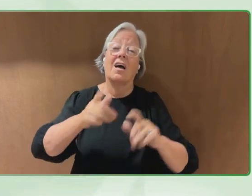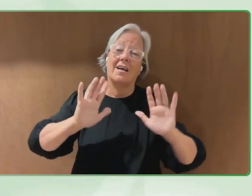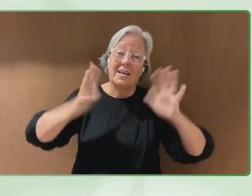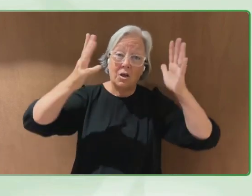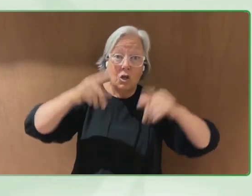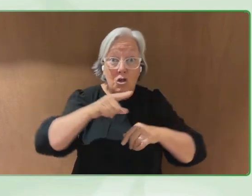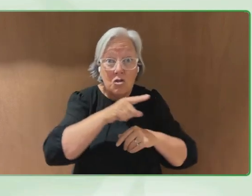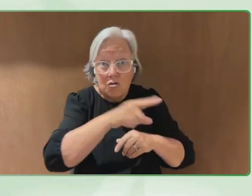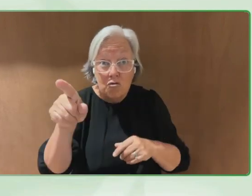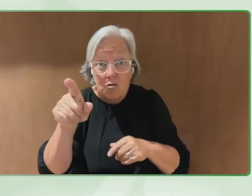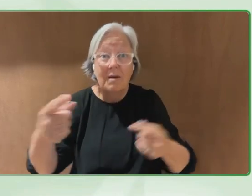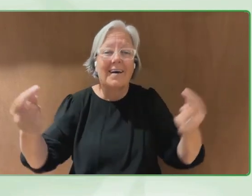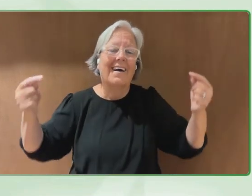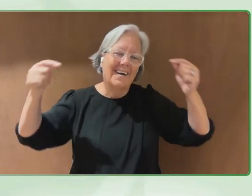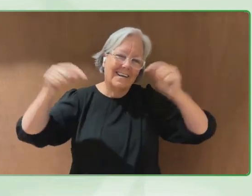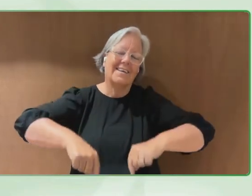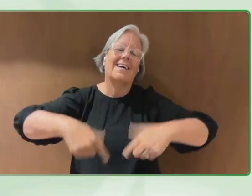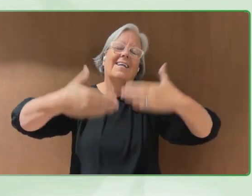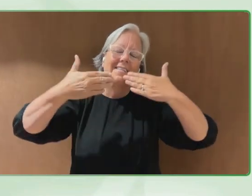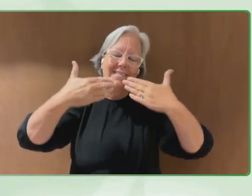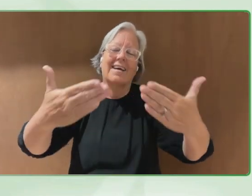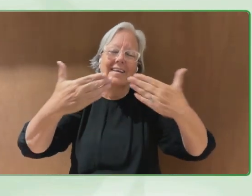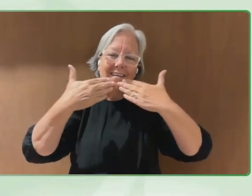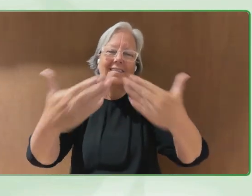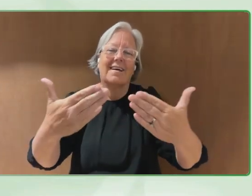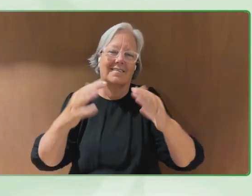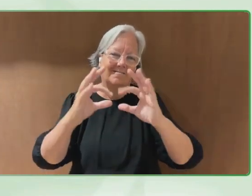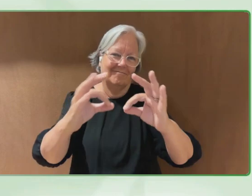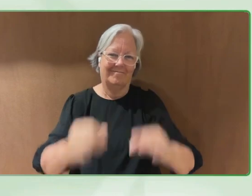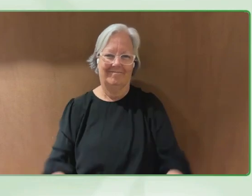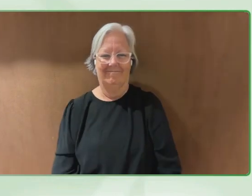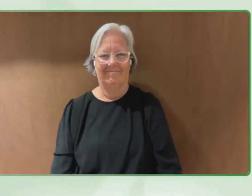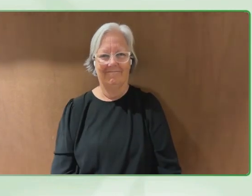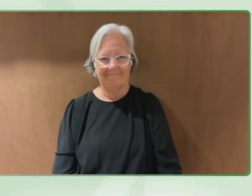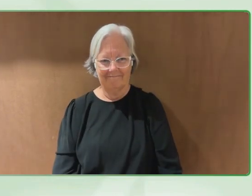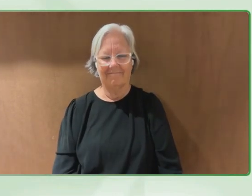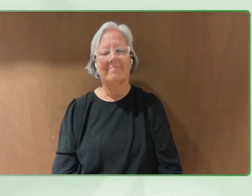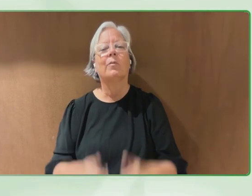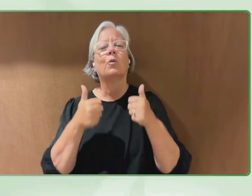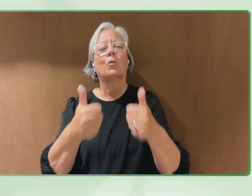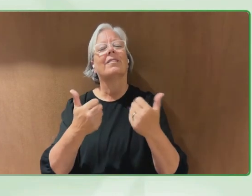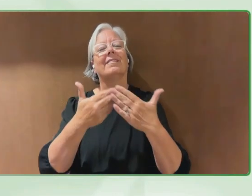being here. Thank you guys so much, and have a great day.